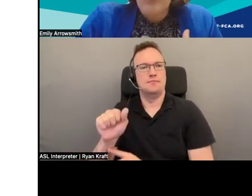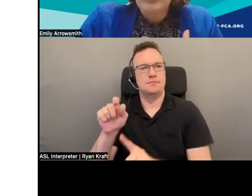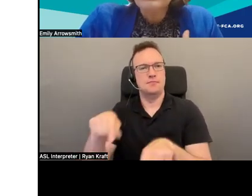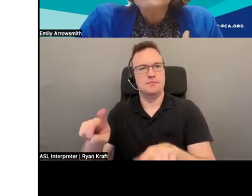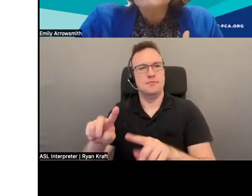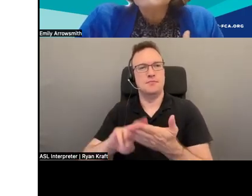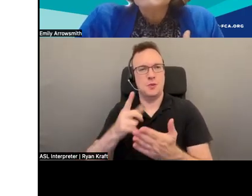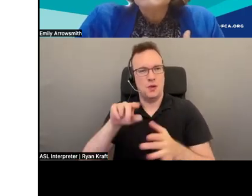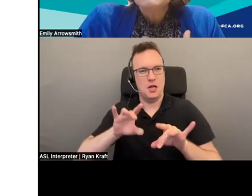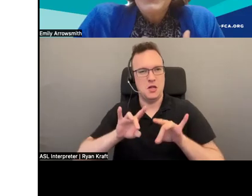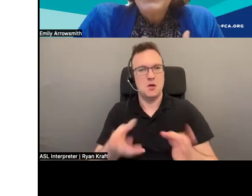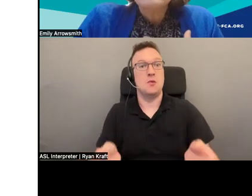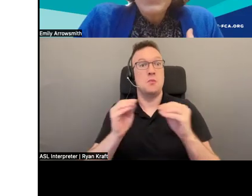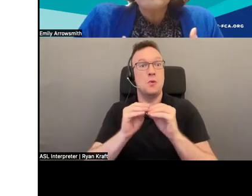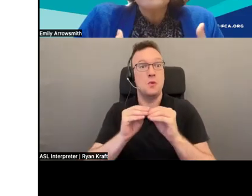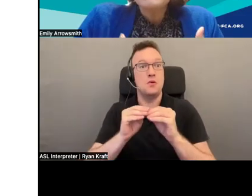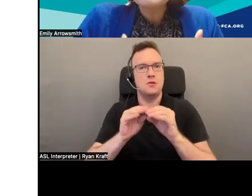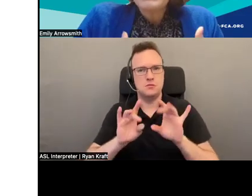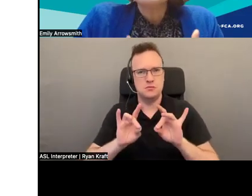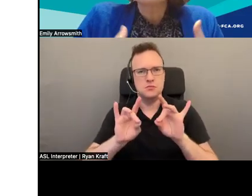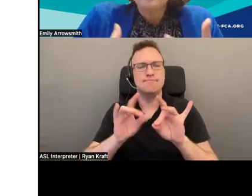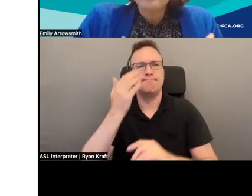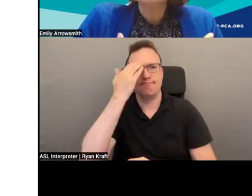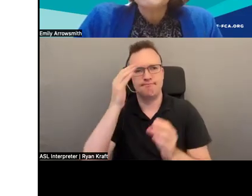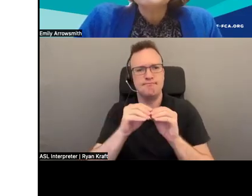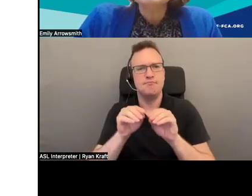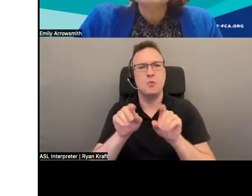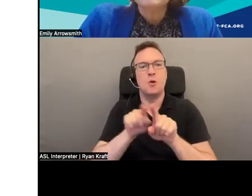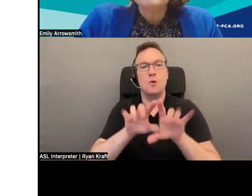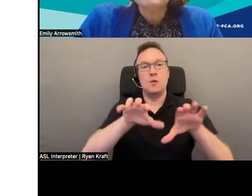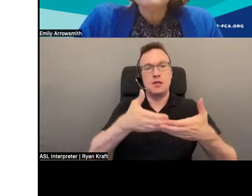more and that we can approach industry